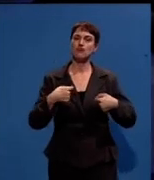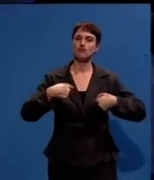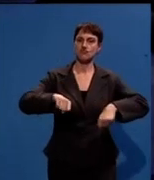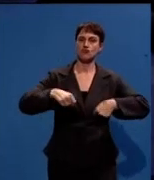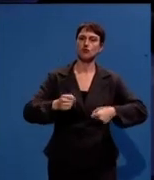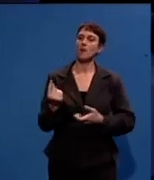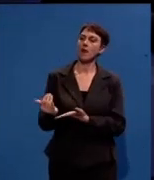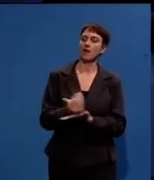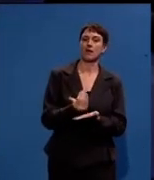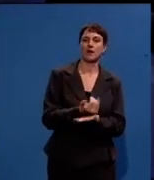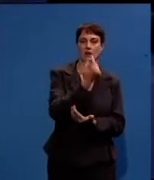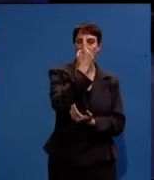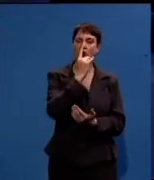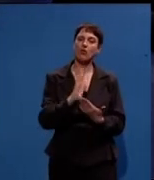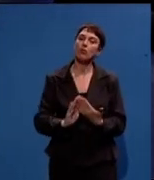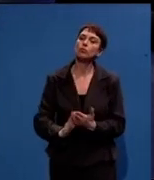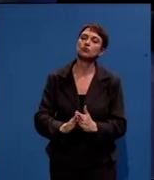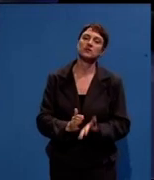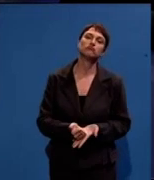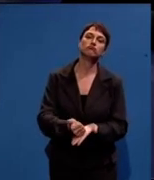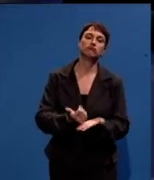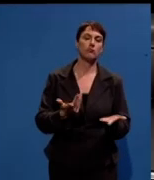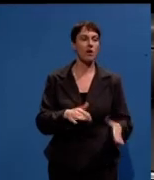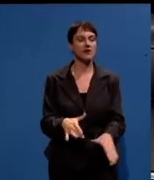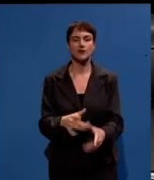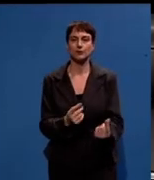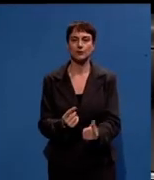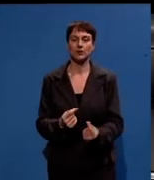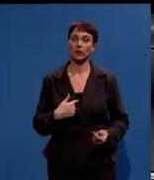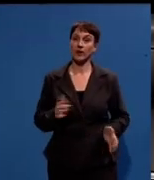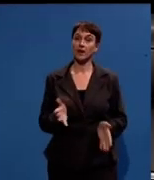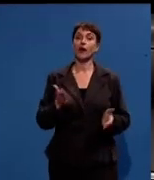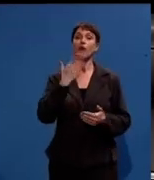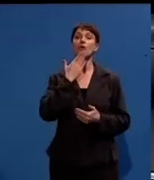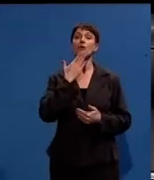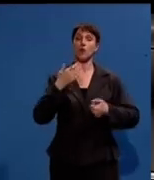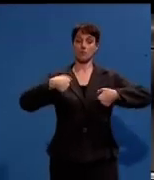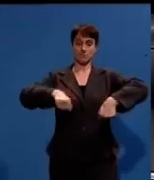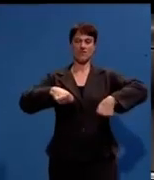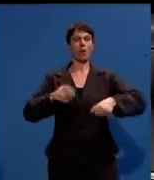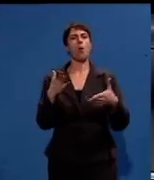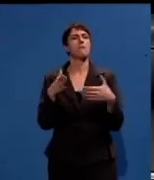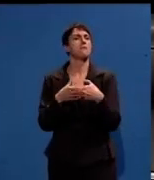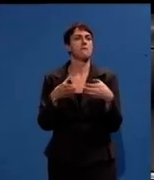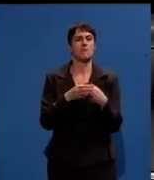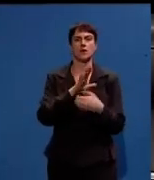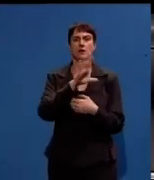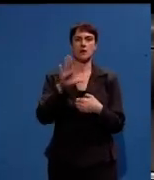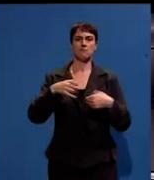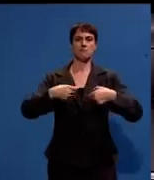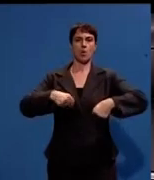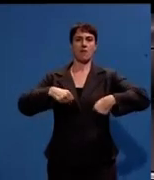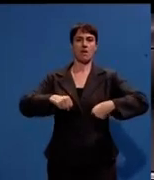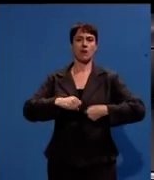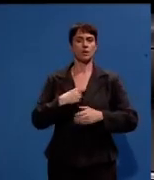different community activities. And so we're encouraging bikers, biker groups, and, you know, different clubs to